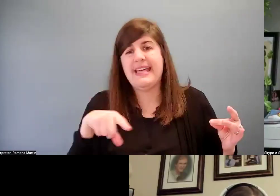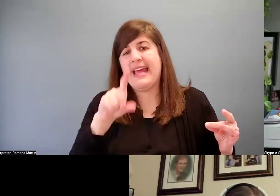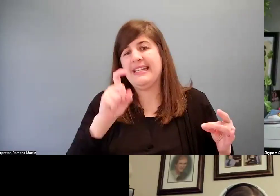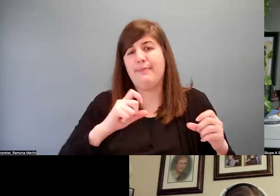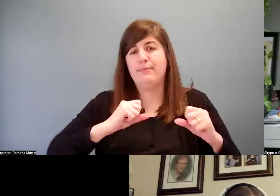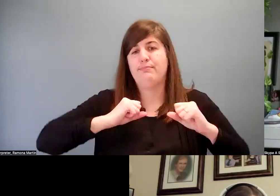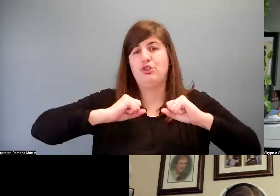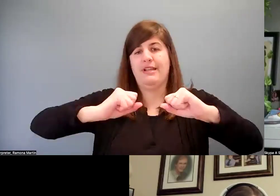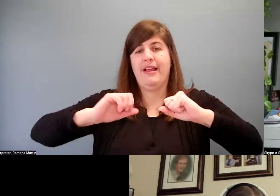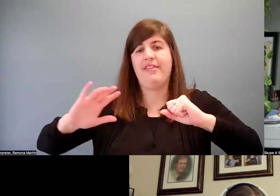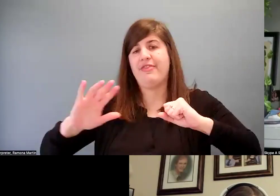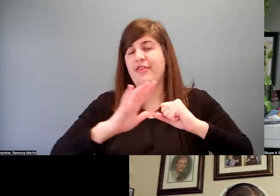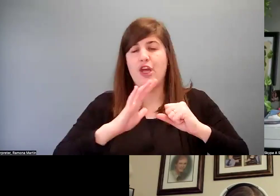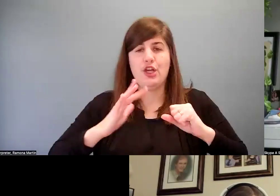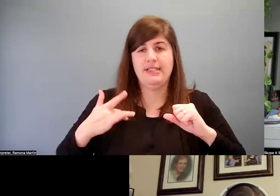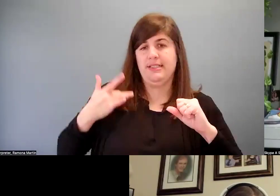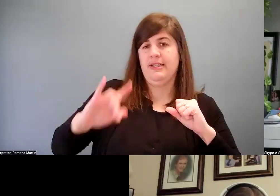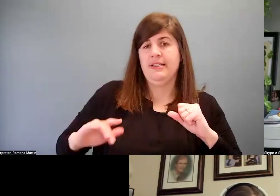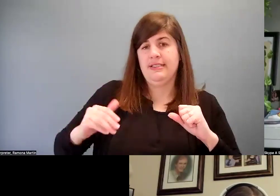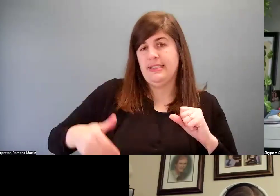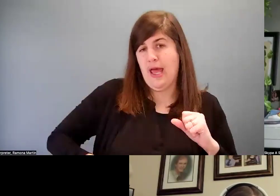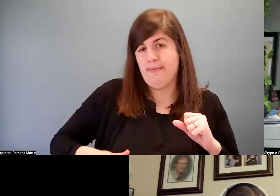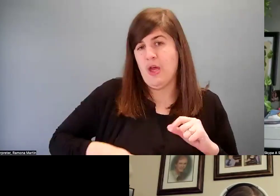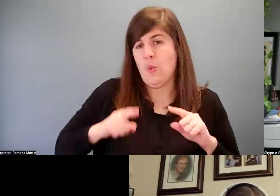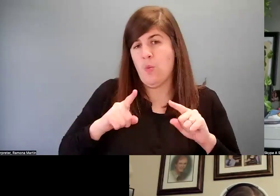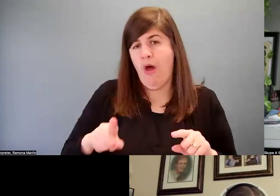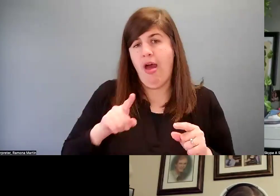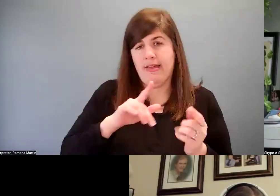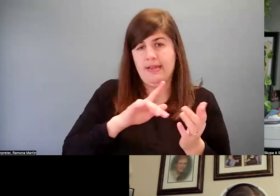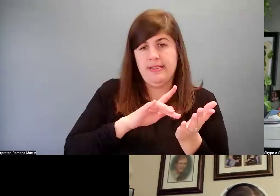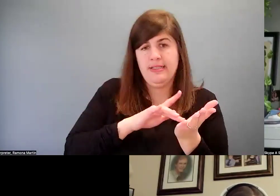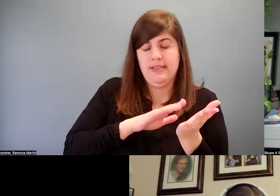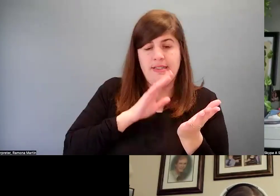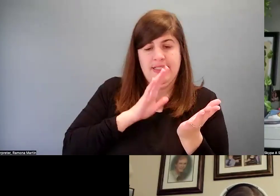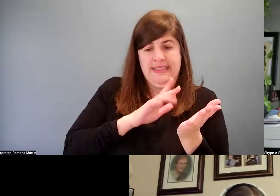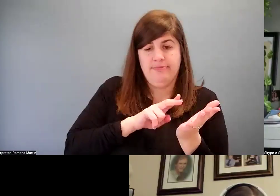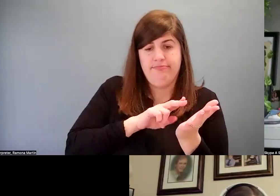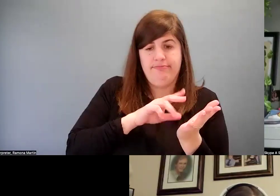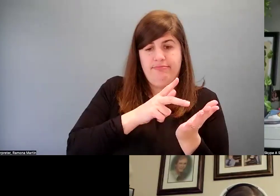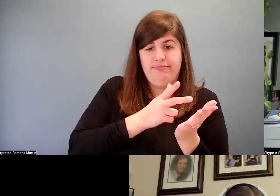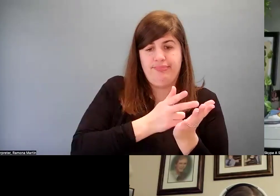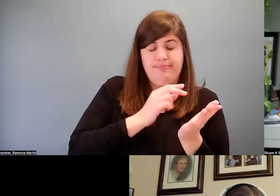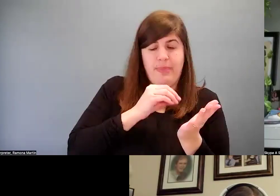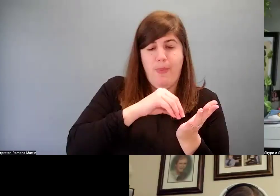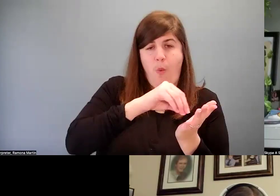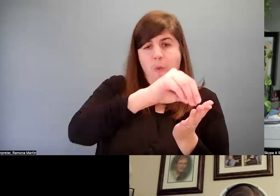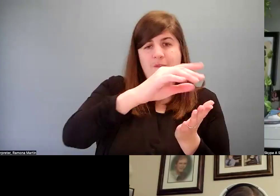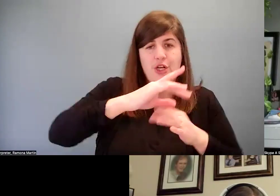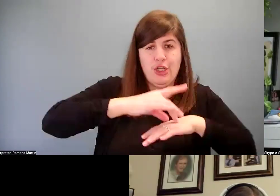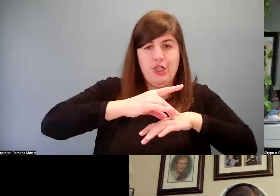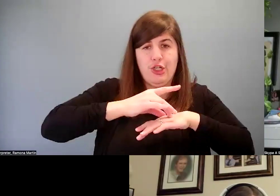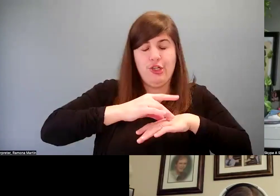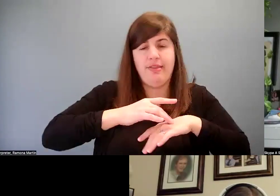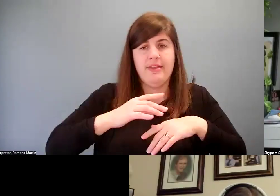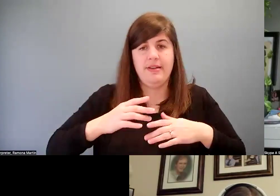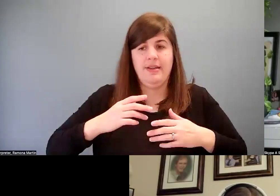protect their like delicate little bellies while they slide over the earth. And so leaving that like mucus